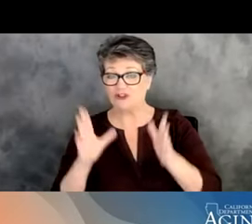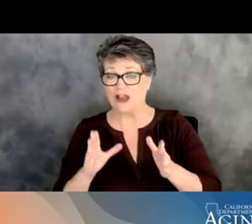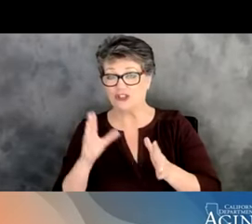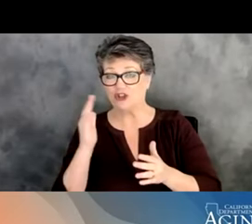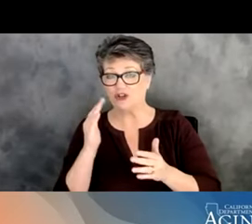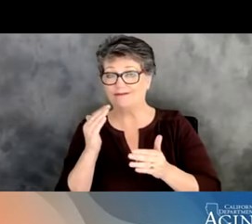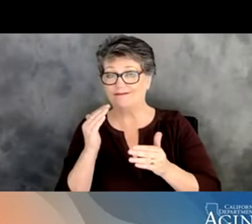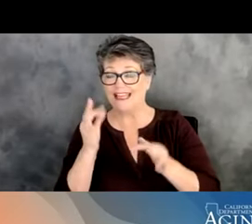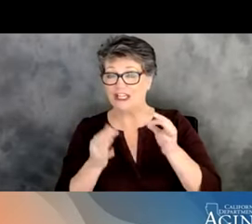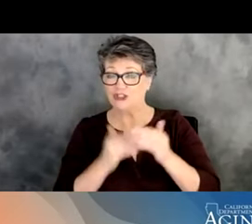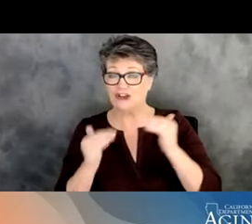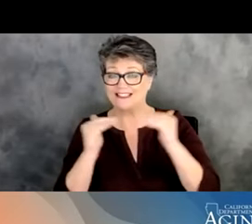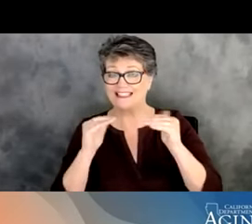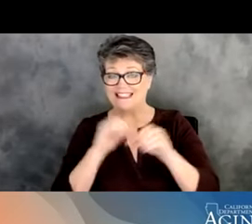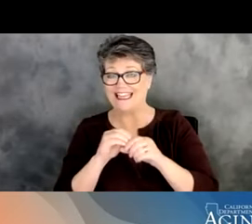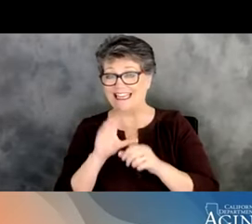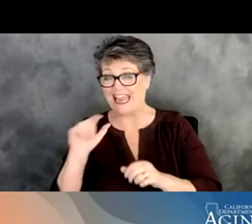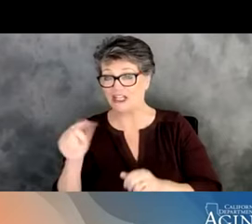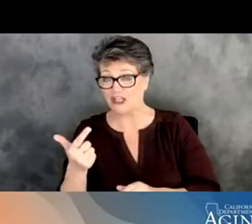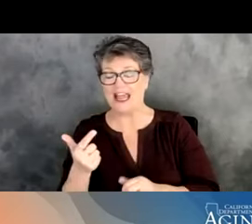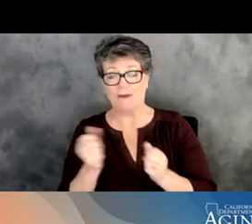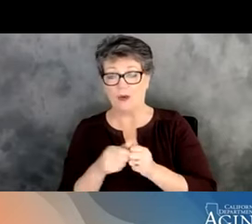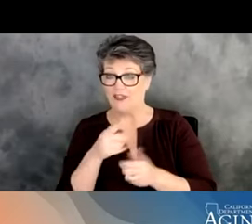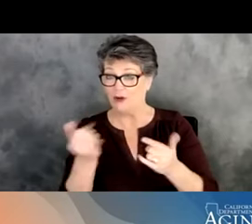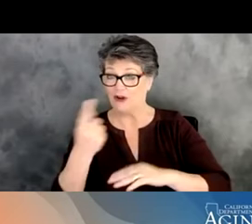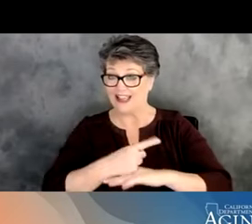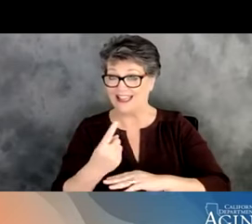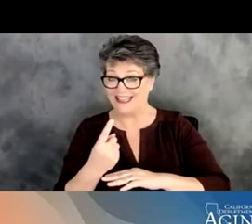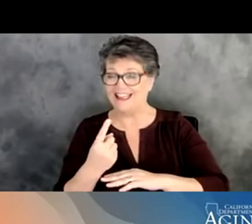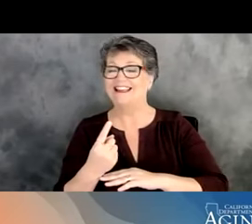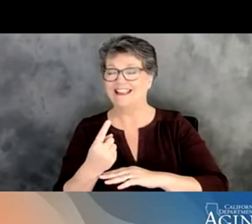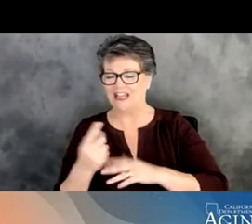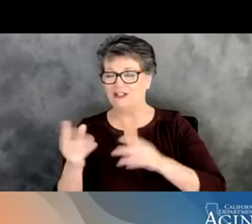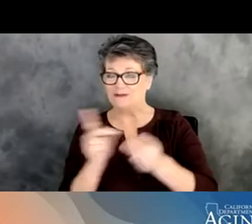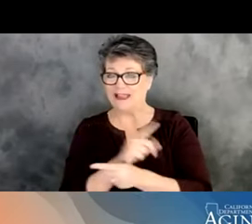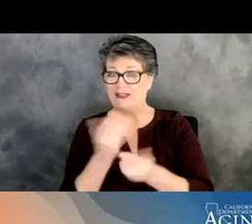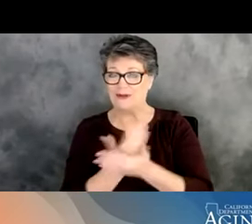Aging. Really glad to be with you all again and to meet our new members of the group as well.